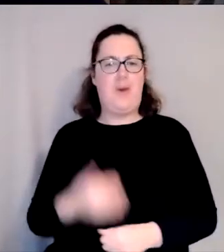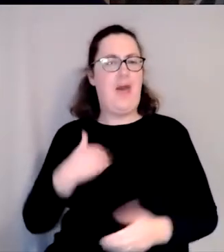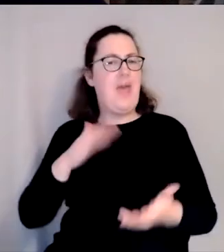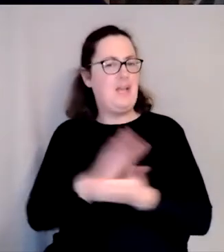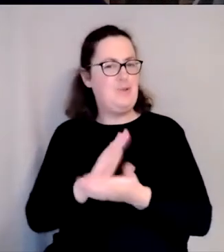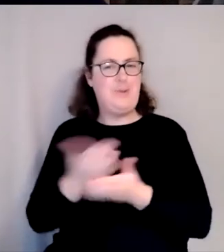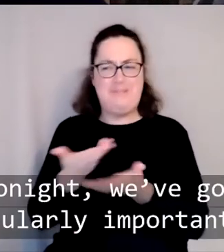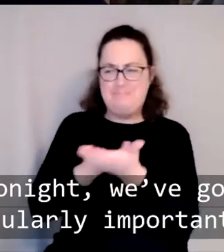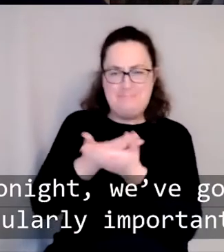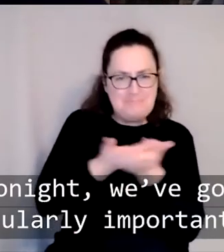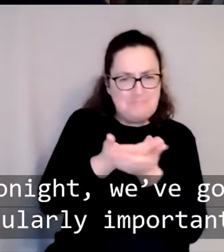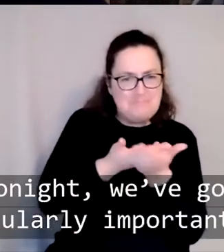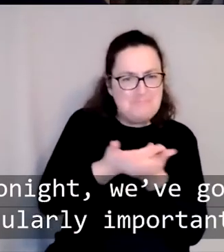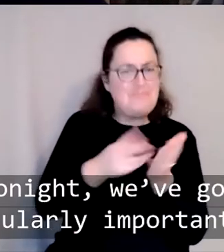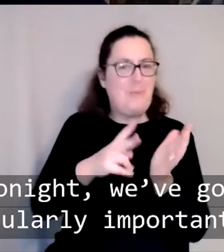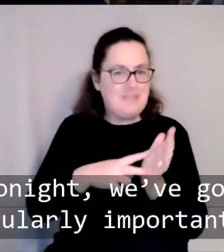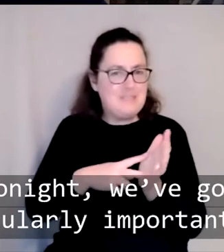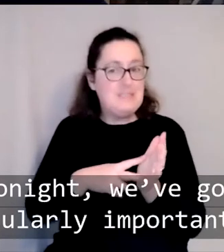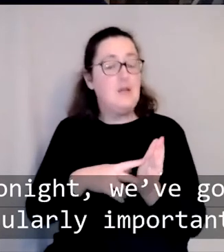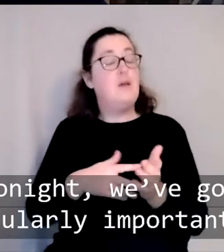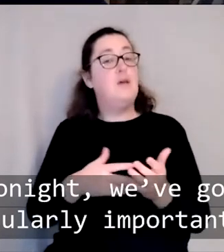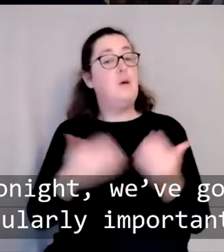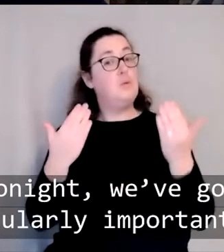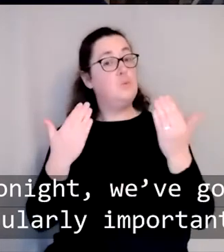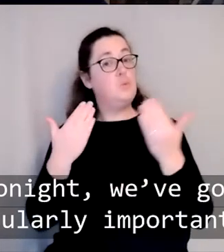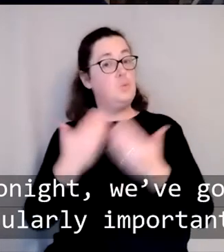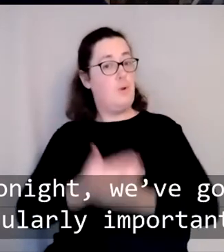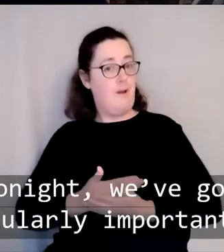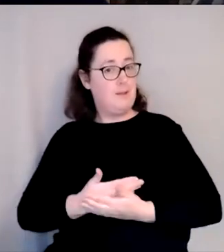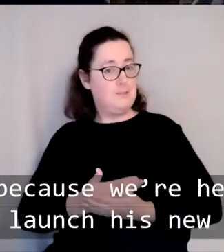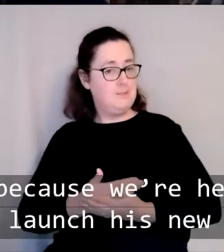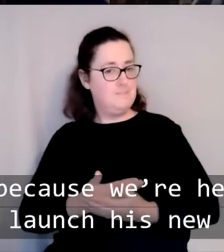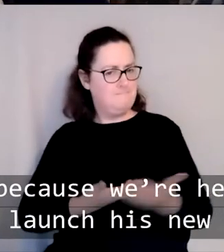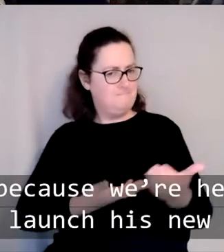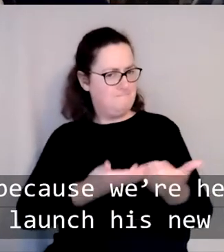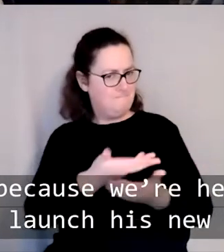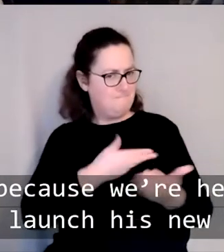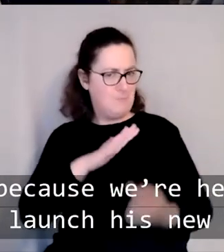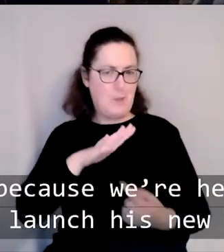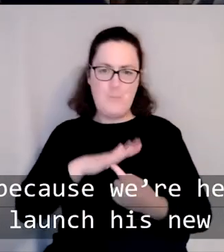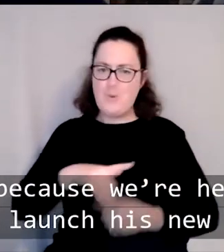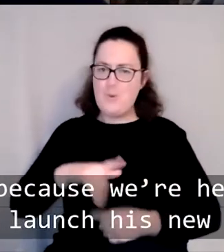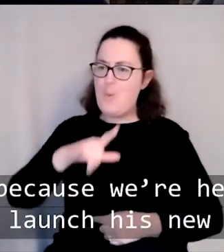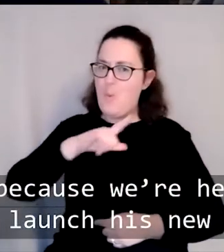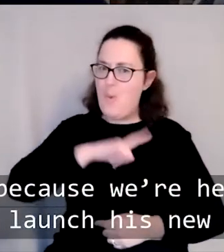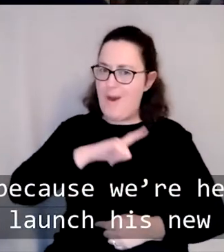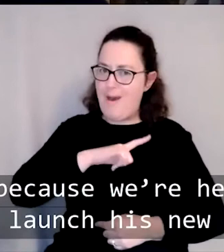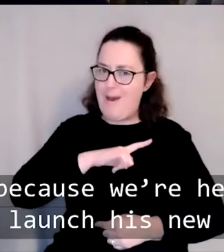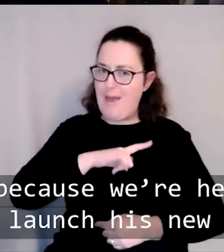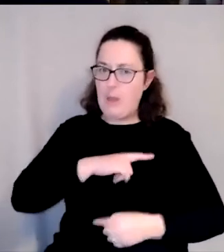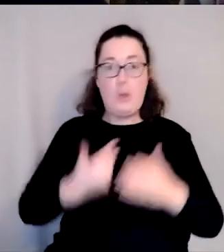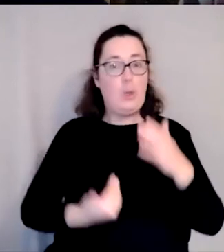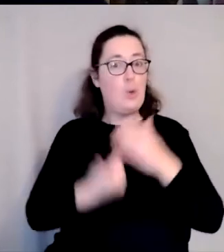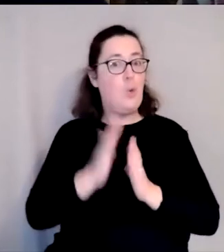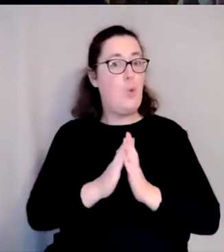with. But tonight we've got a particularly important thing. It's because we're helping Vince launch his new